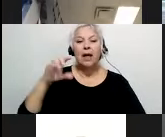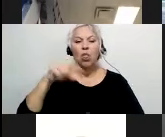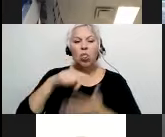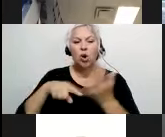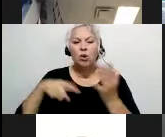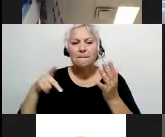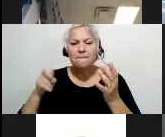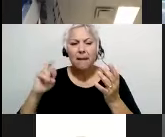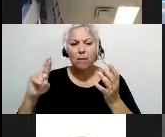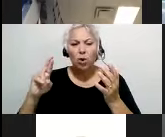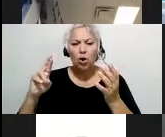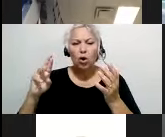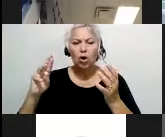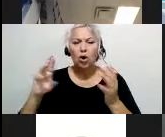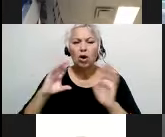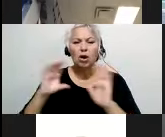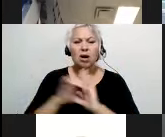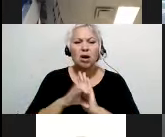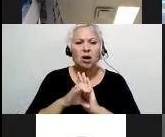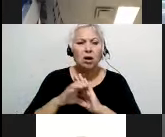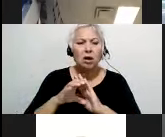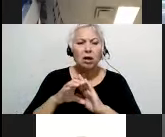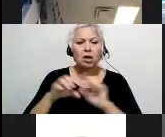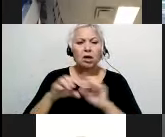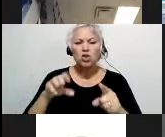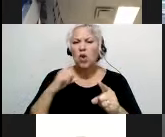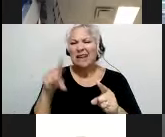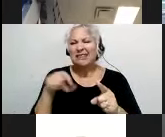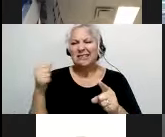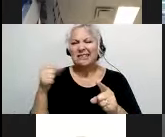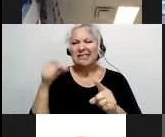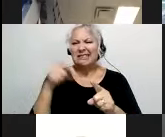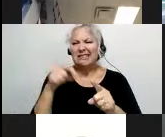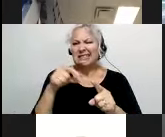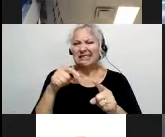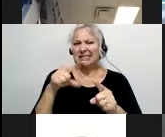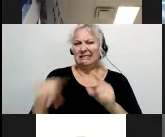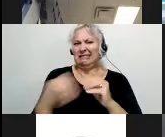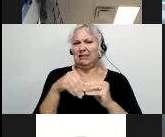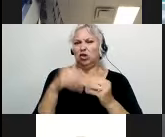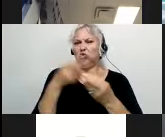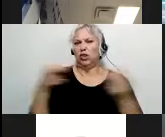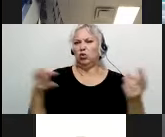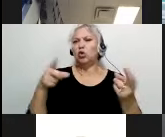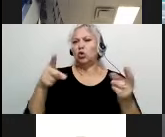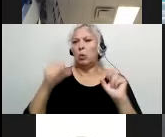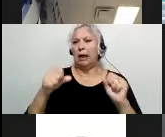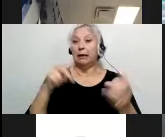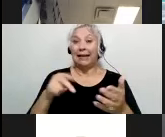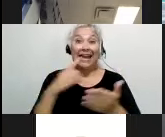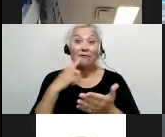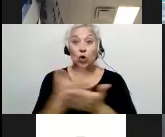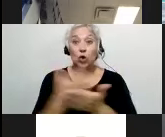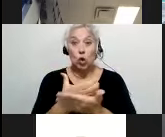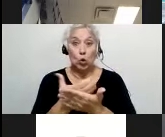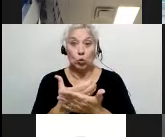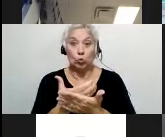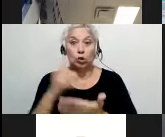located within EdPlan in Pepper. So that's some other additional resources for you if you're new to transition.